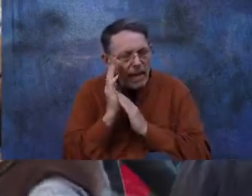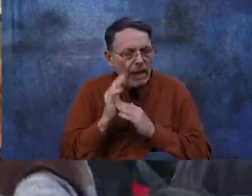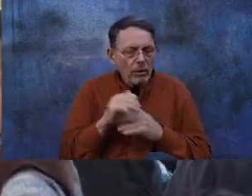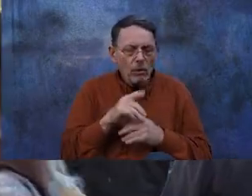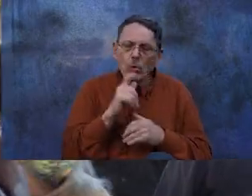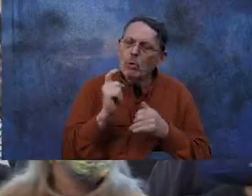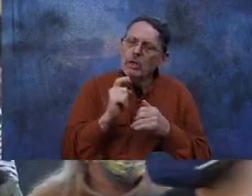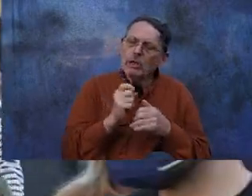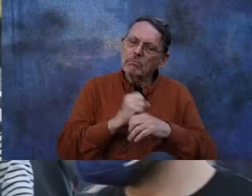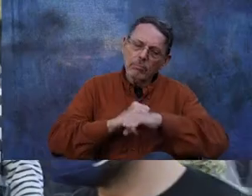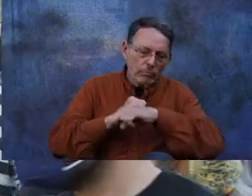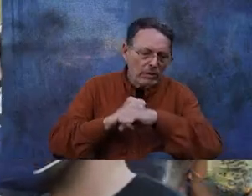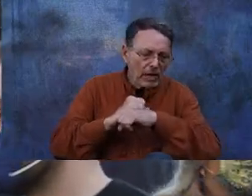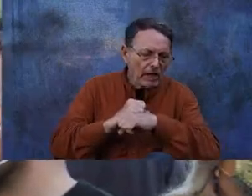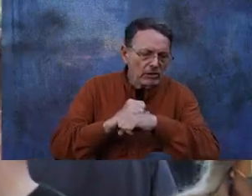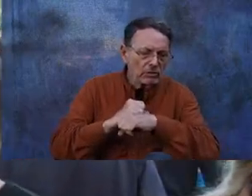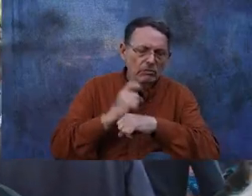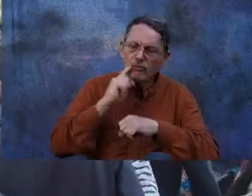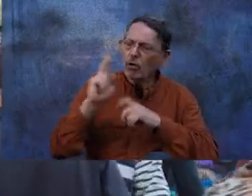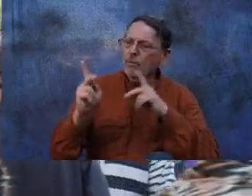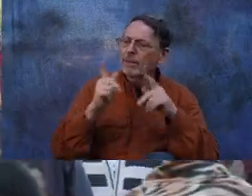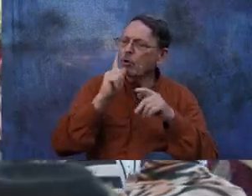refuge for all who have